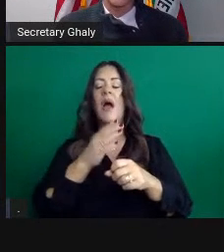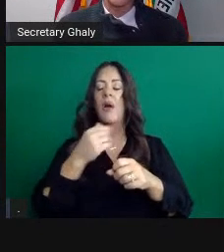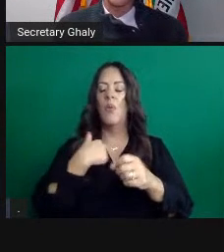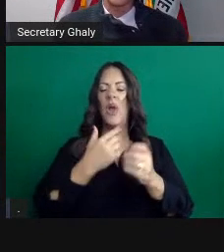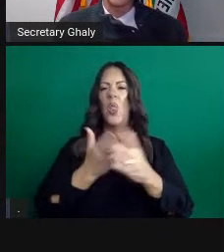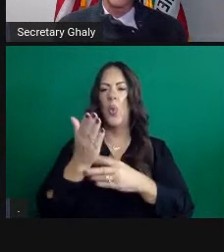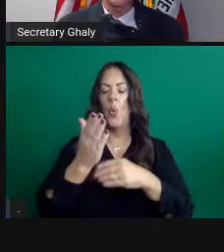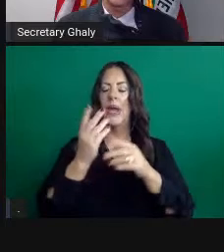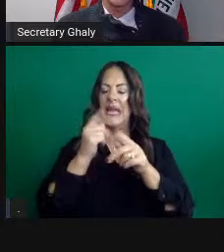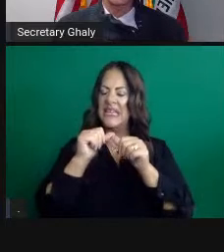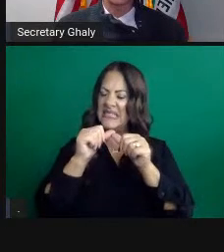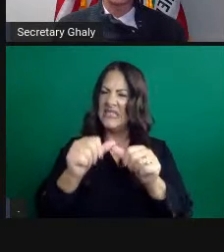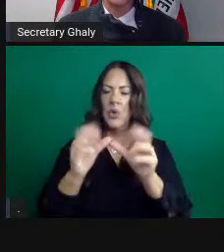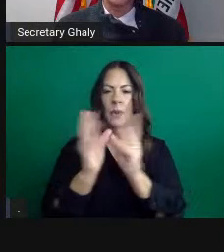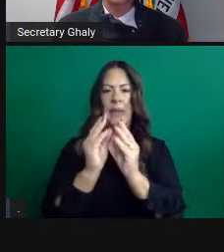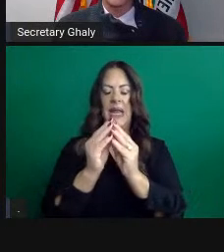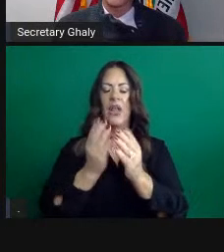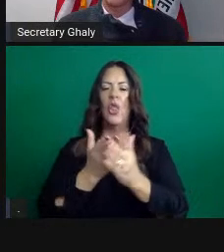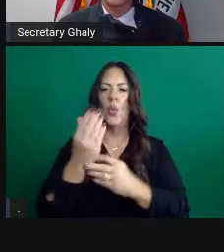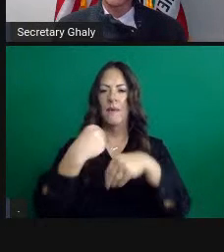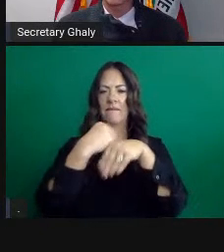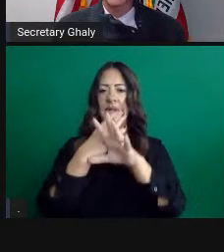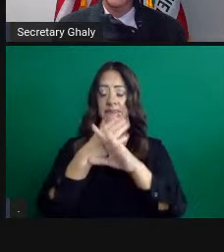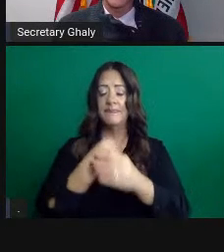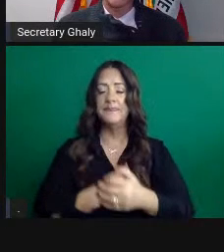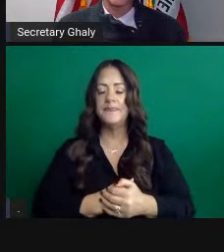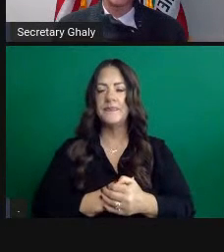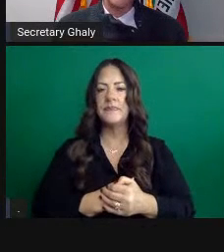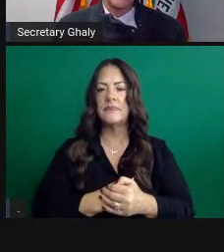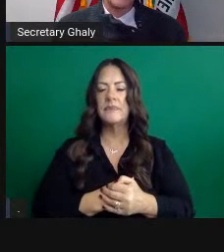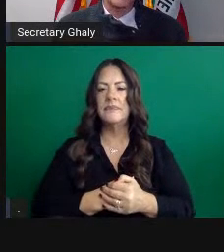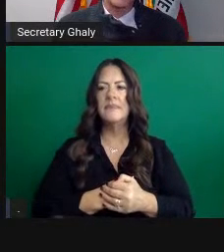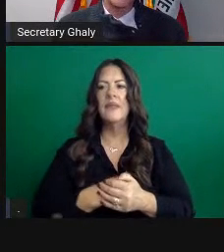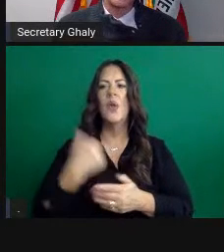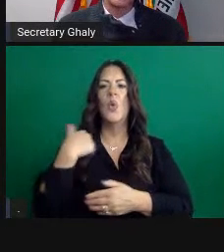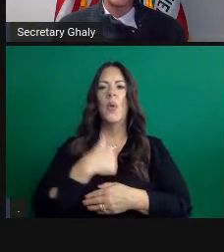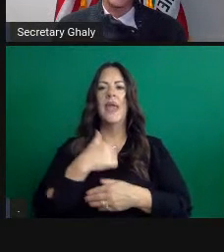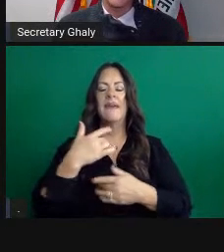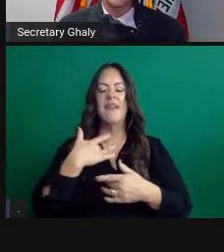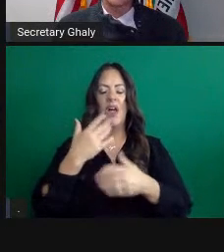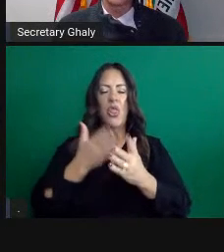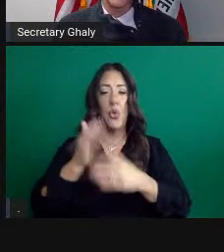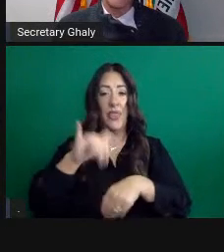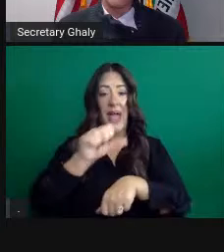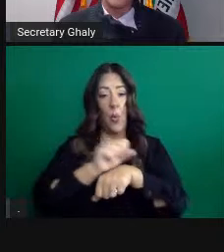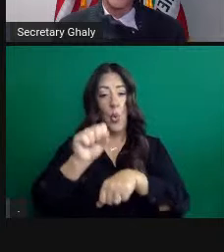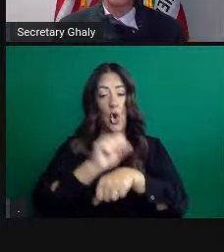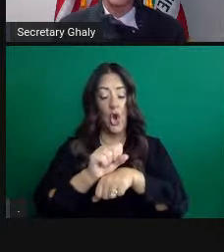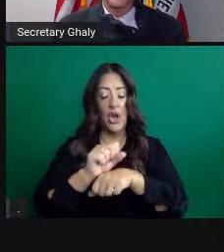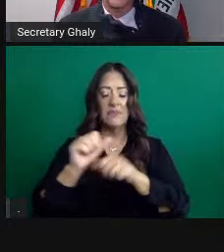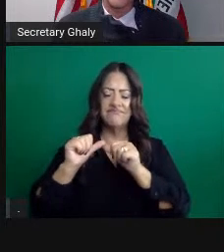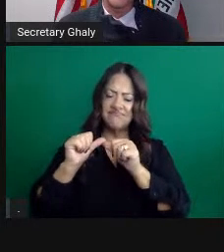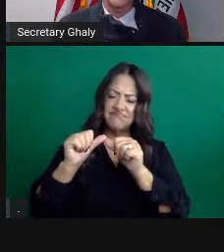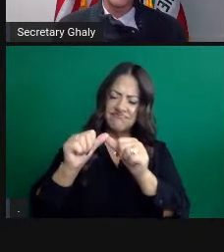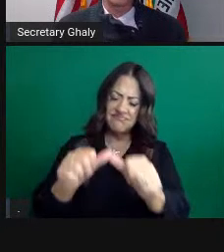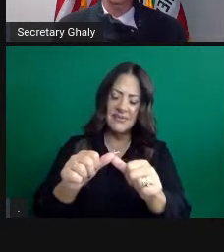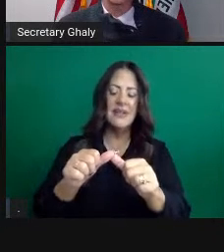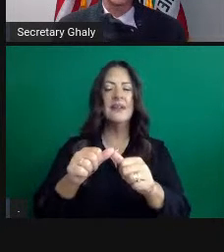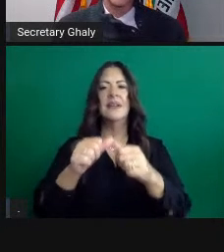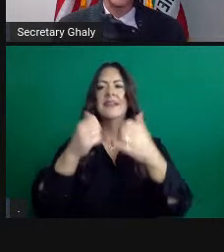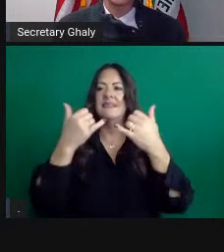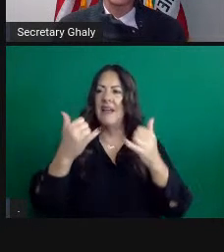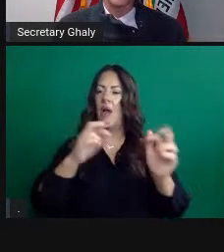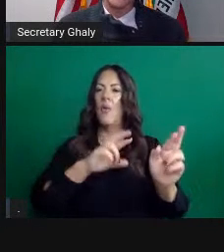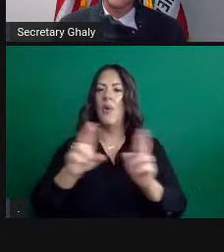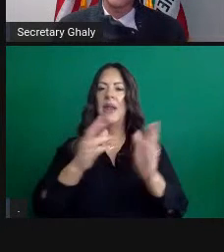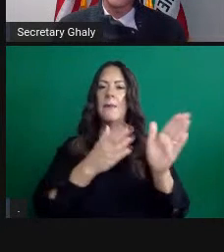after we started, really to unveil what has become a tremendous effort and plan that we're